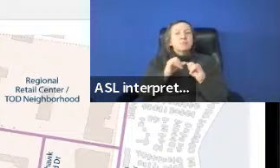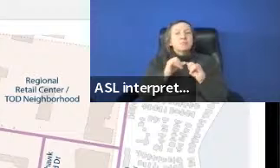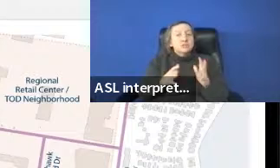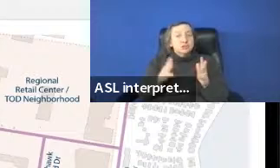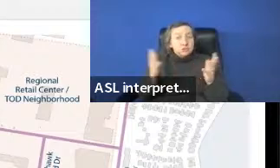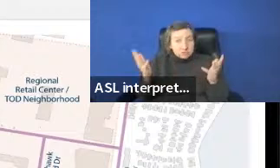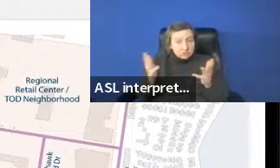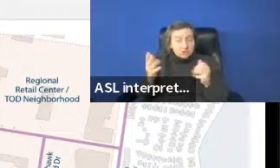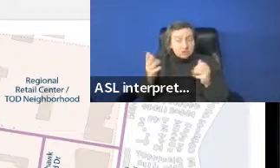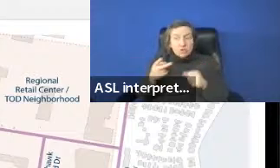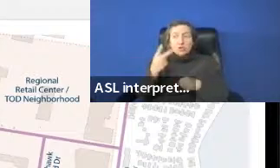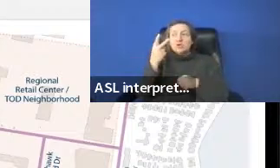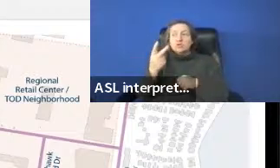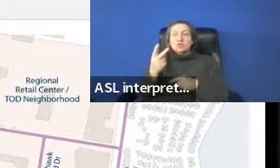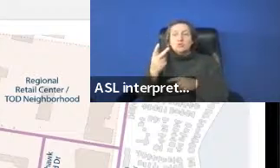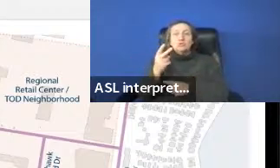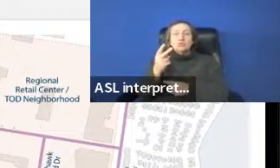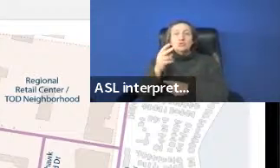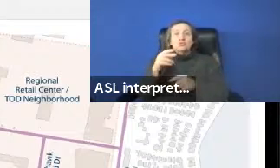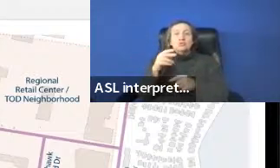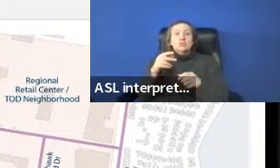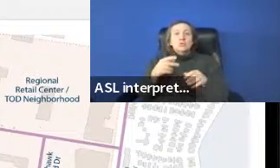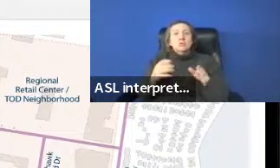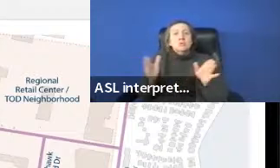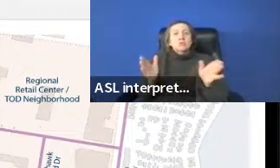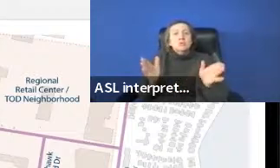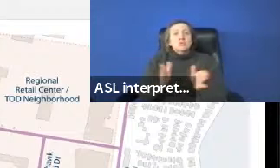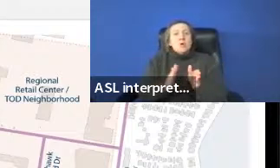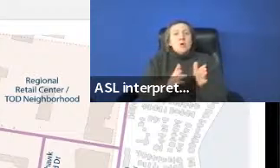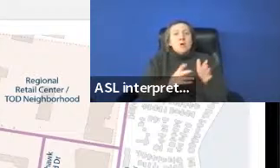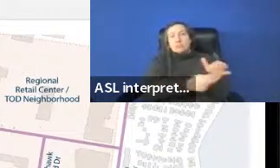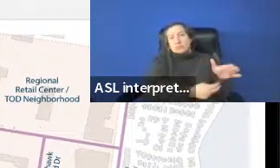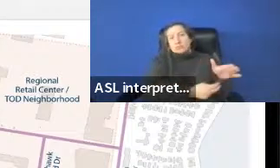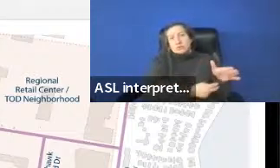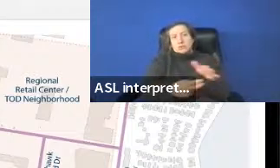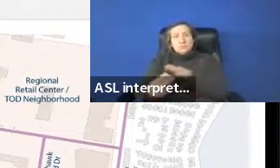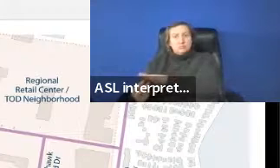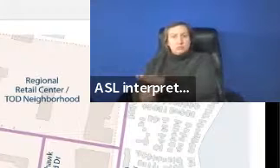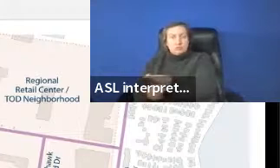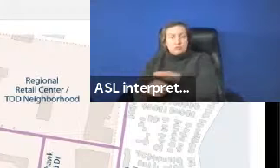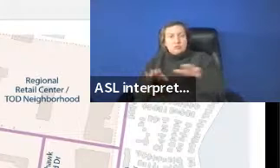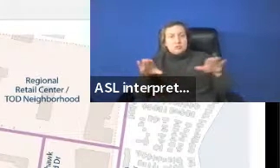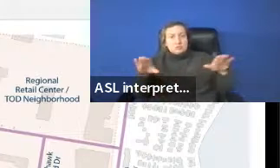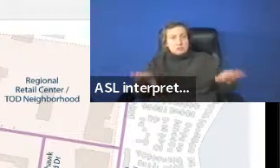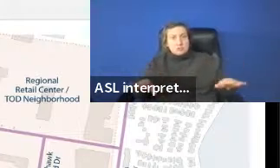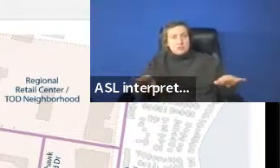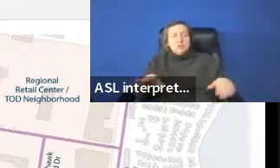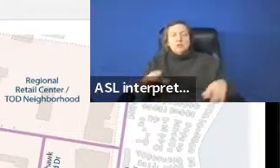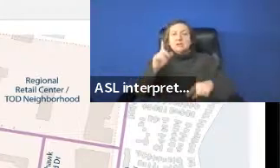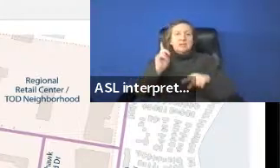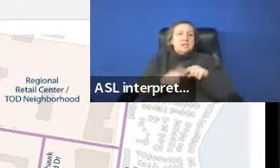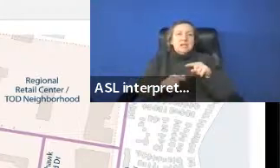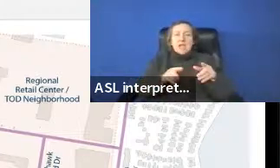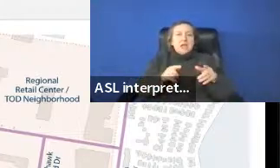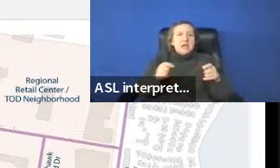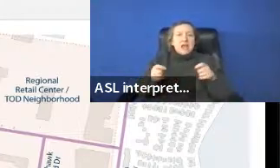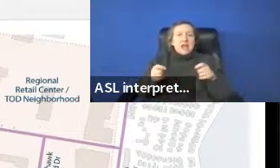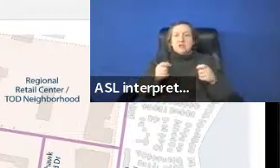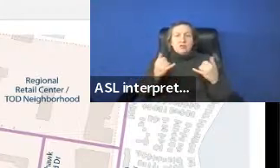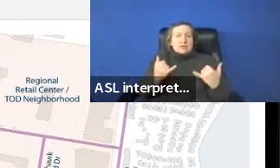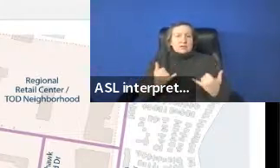the 2 arterial bridges would not have capacity to handle existing